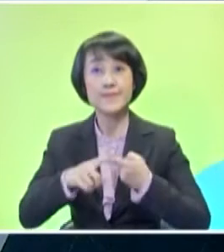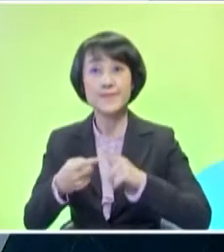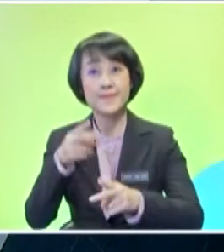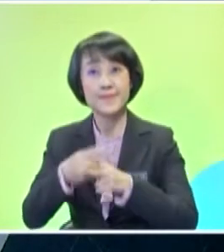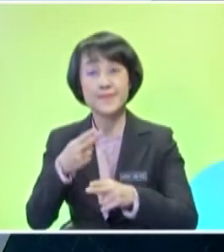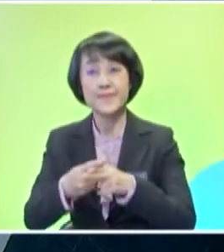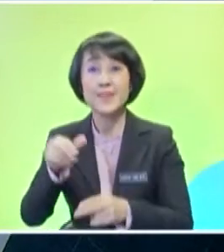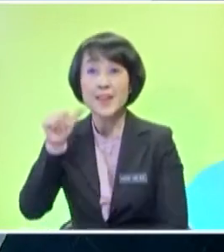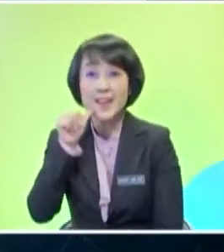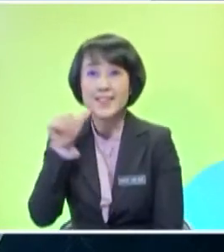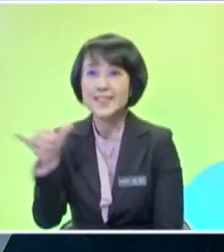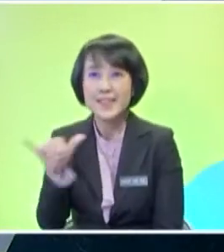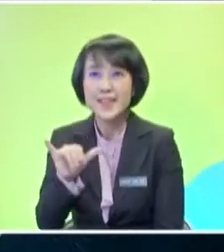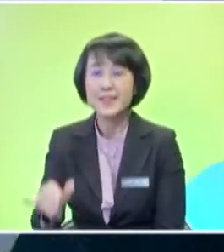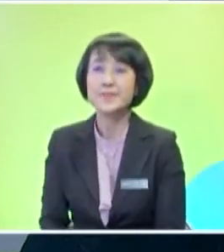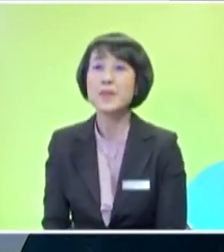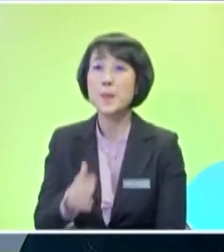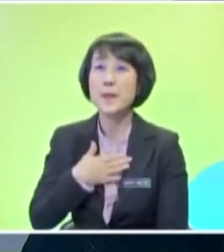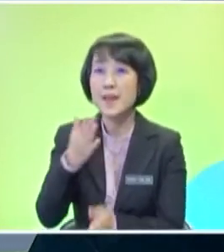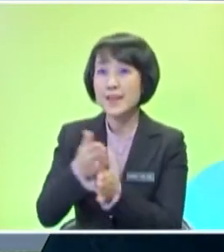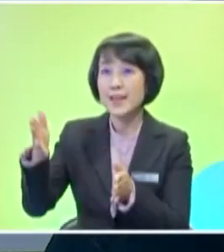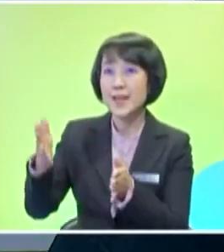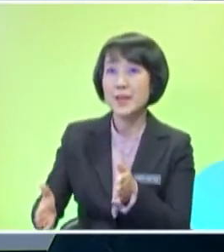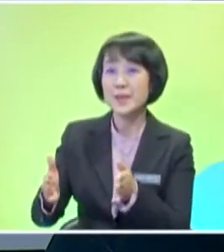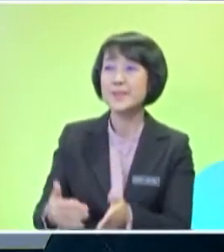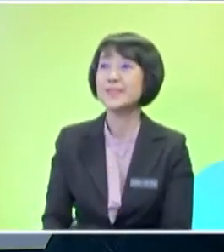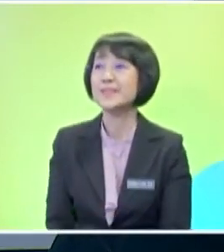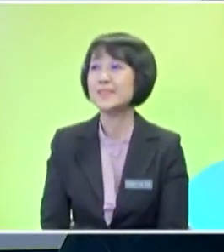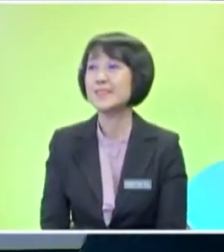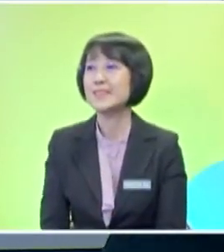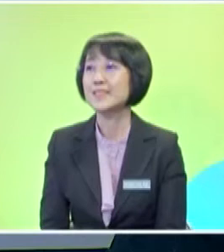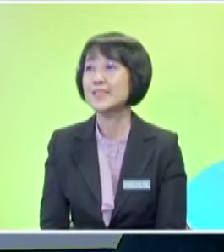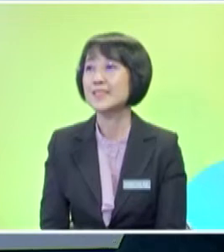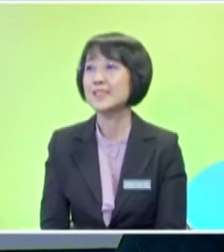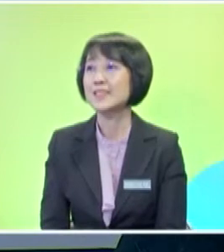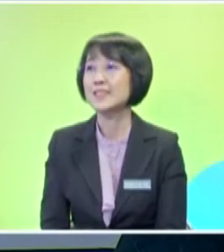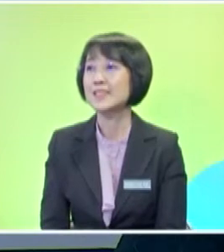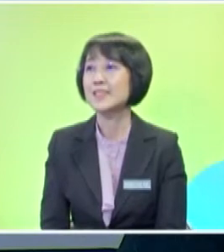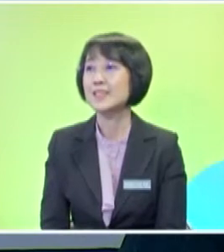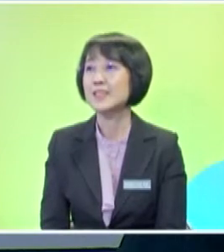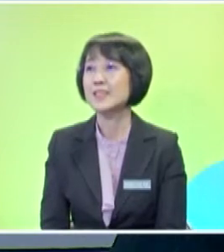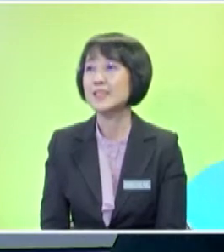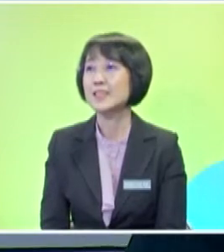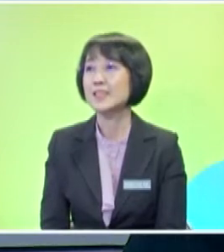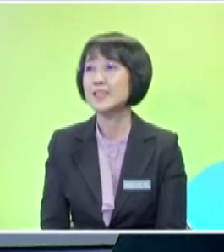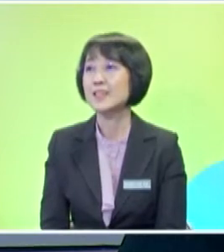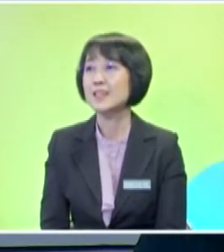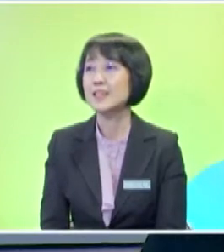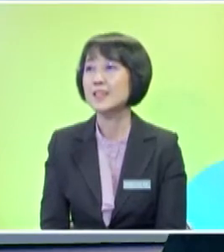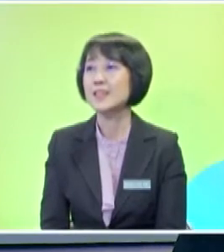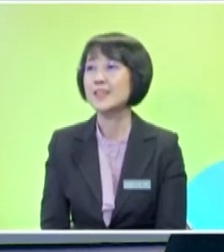do? Yeah, it's my neighbor. She must be a lovely woman. Oh, yes. How do I... Oh, it says